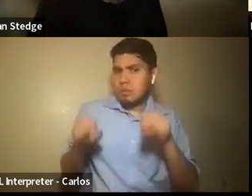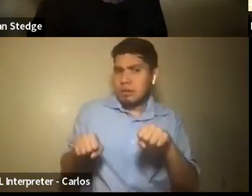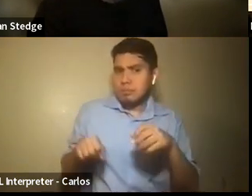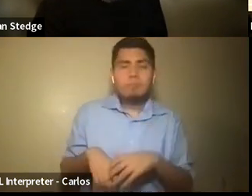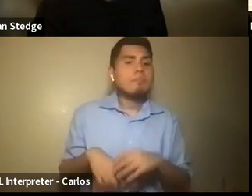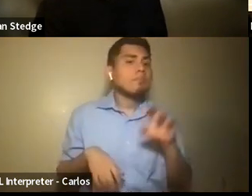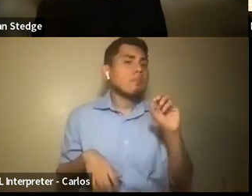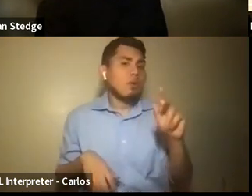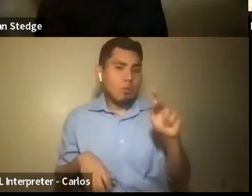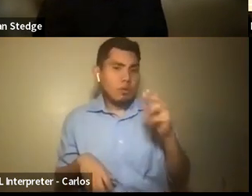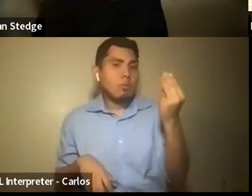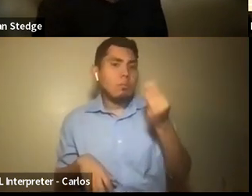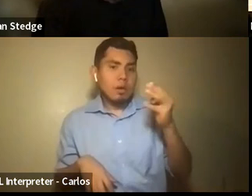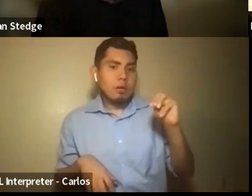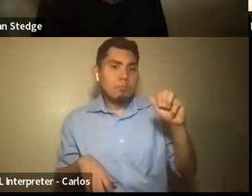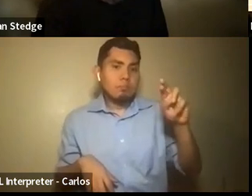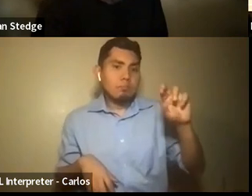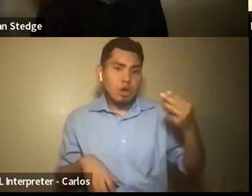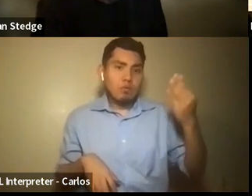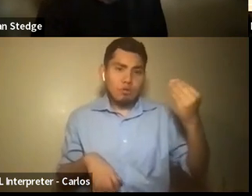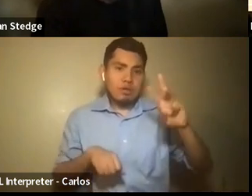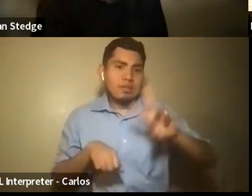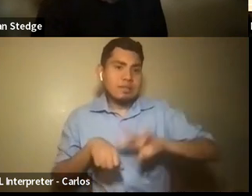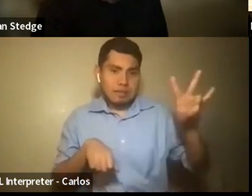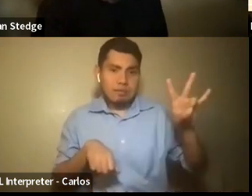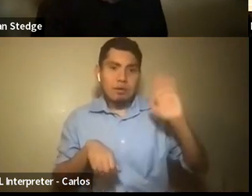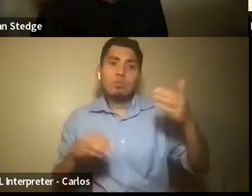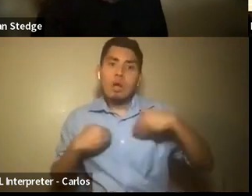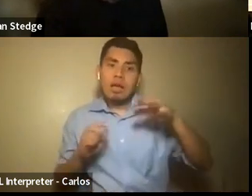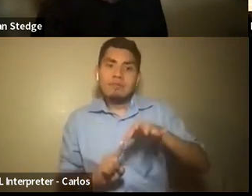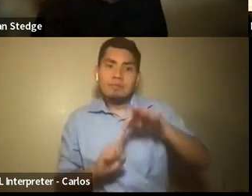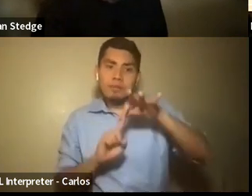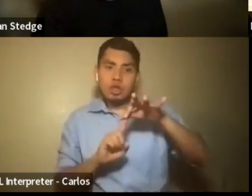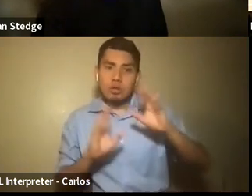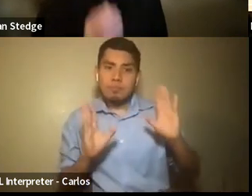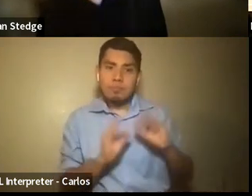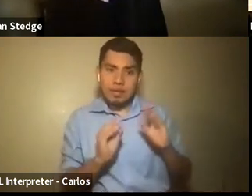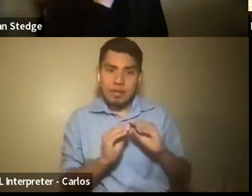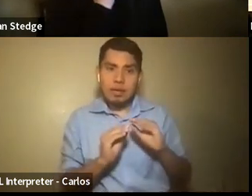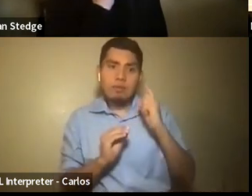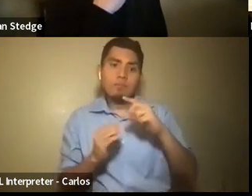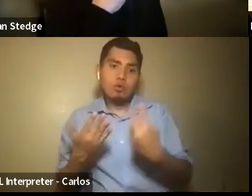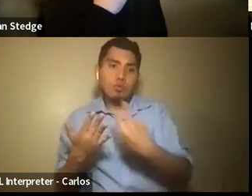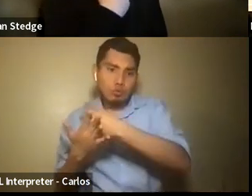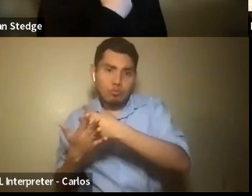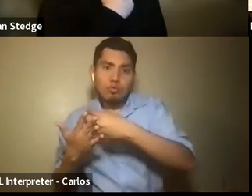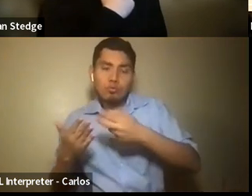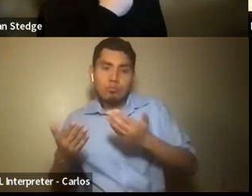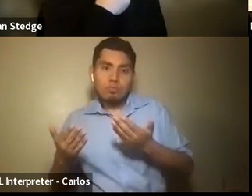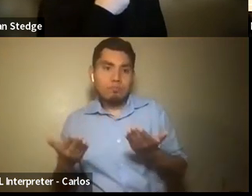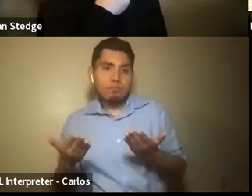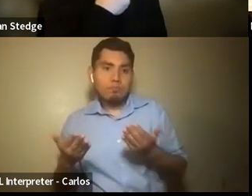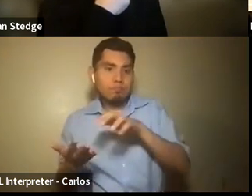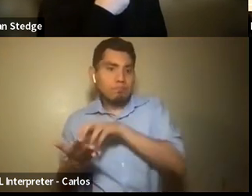Okay. So Monday, March 14th at 7 o'clock, we will have a special meeting to review the draft